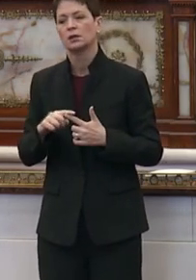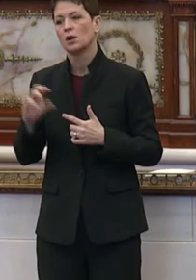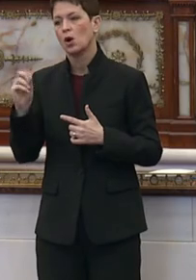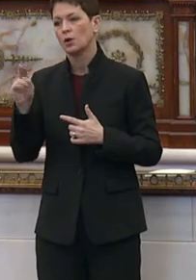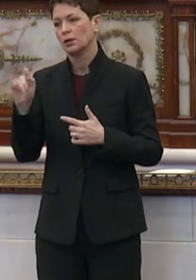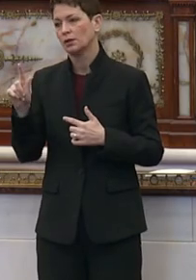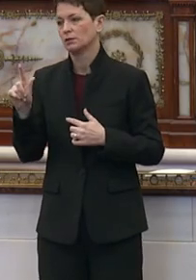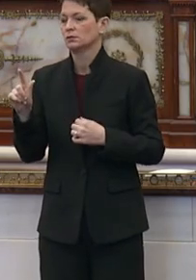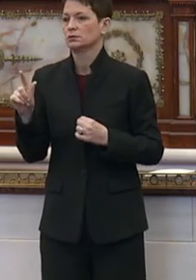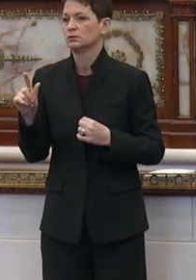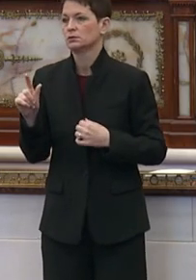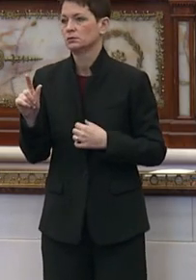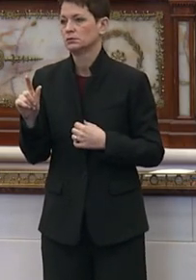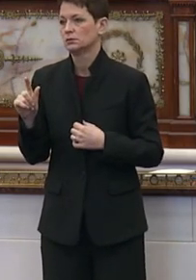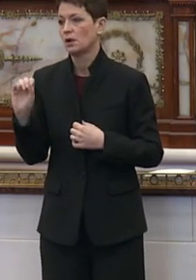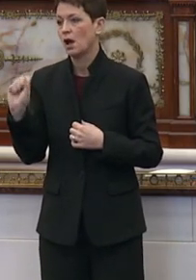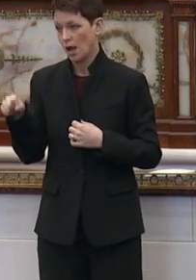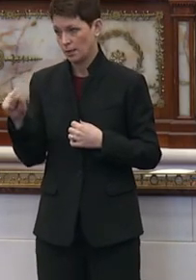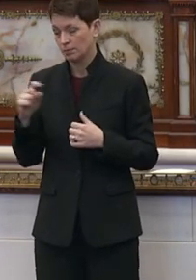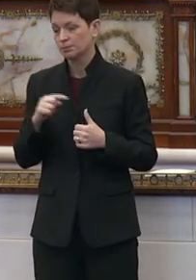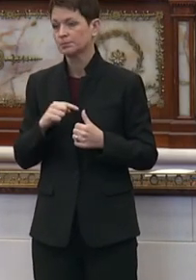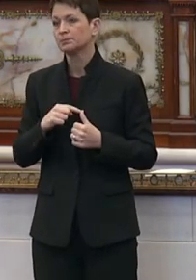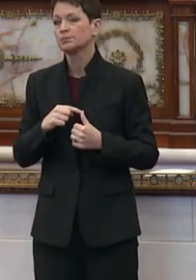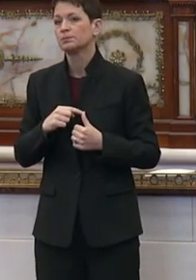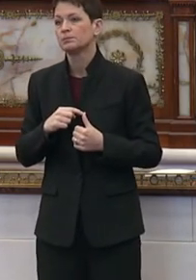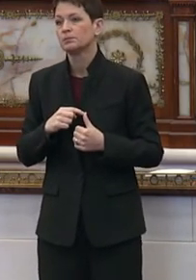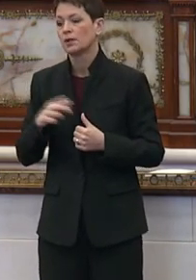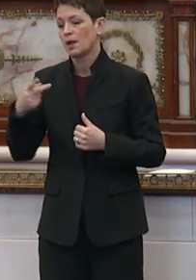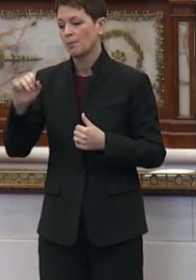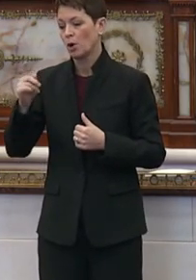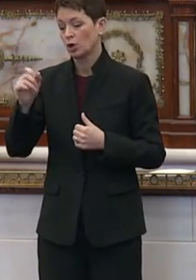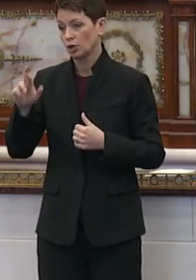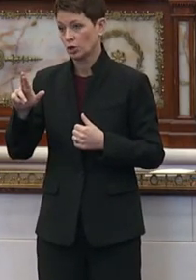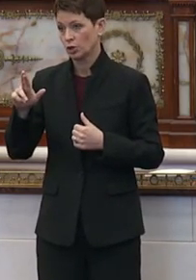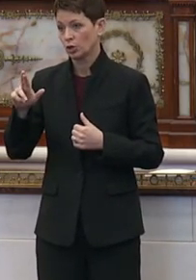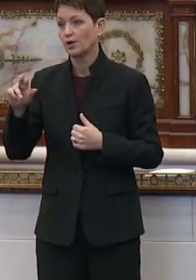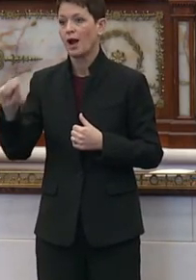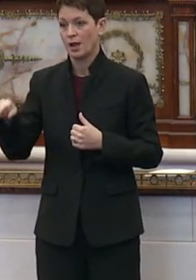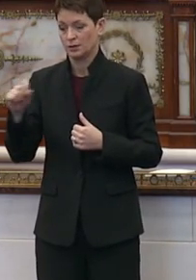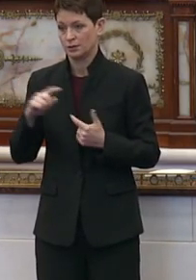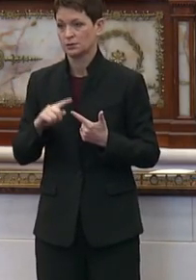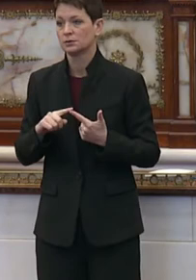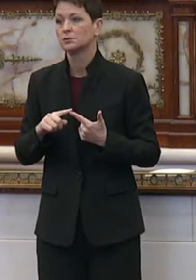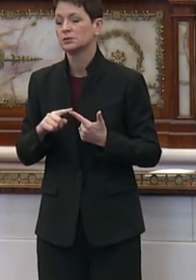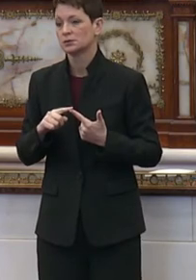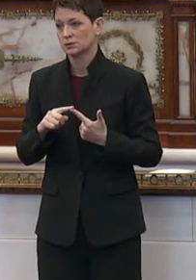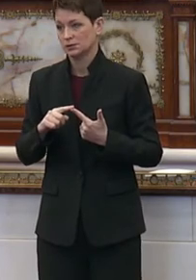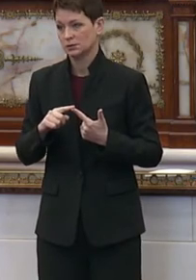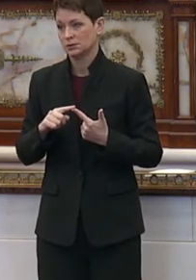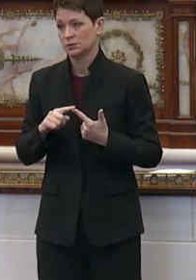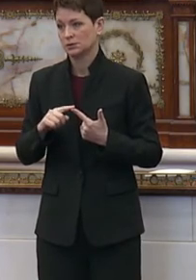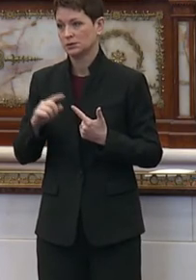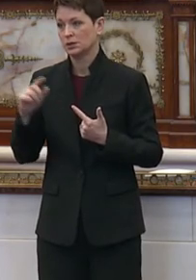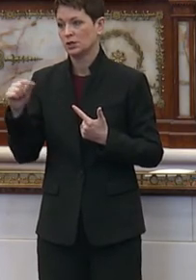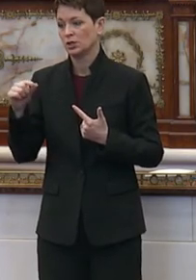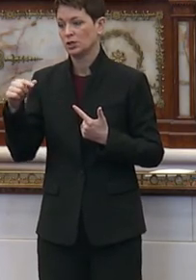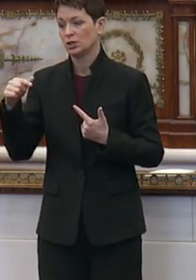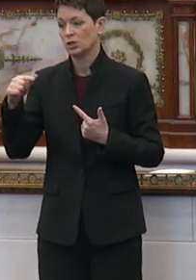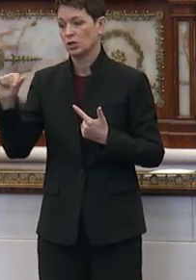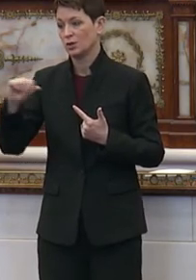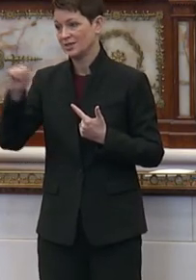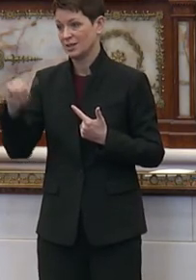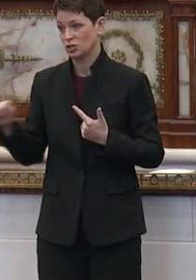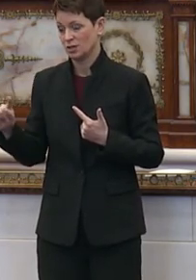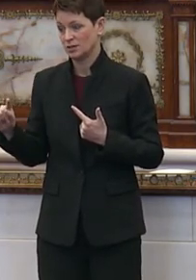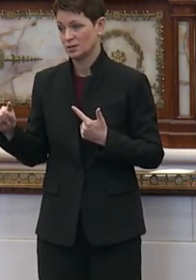O'Neill? Aye. Councilwoman Parker? Aye. Councilwoman Quinones Sanchez?